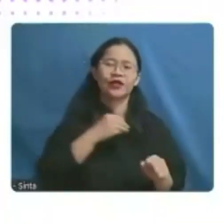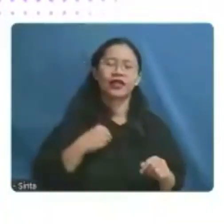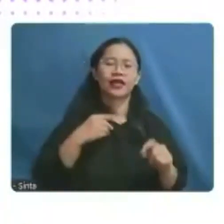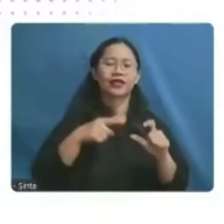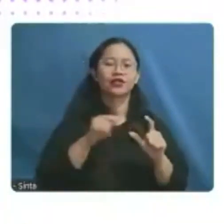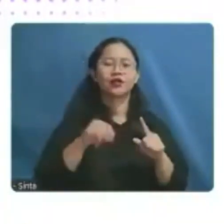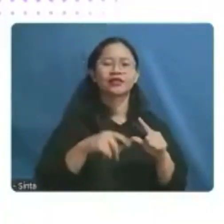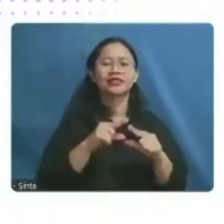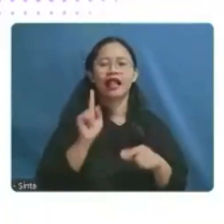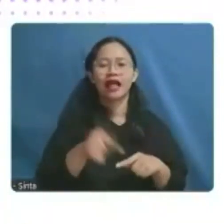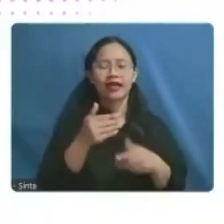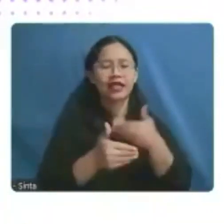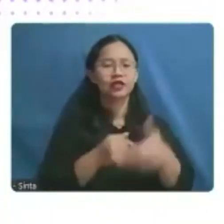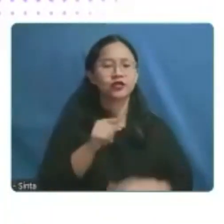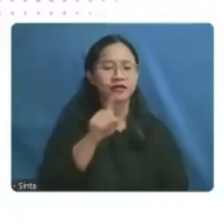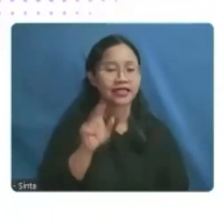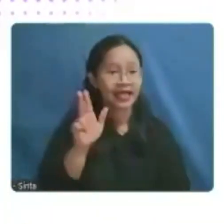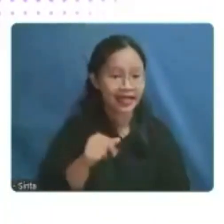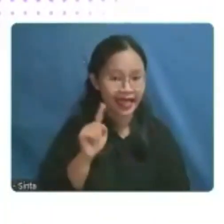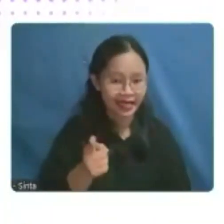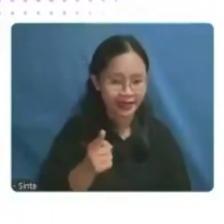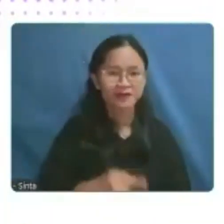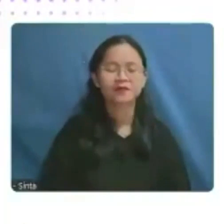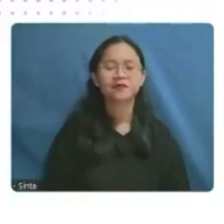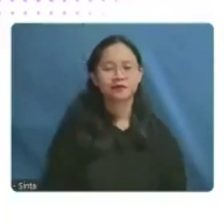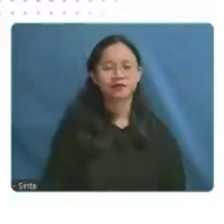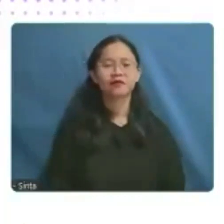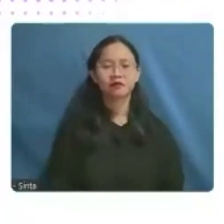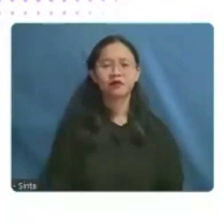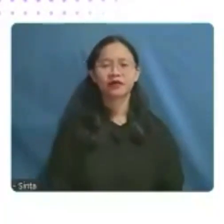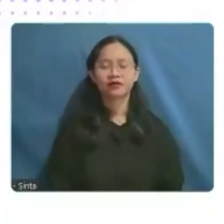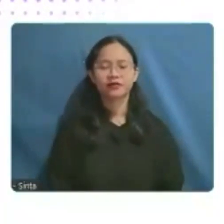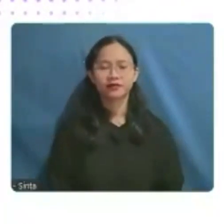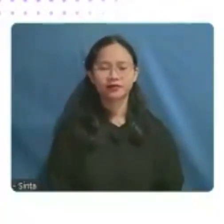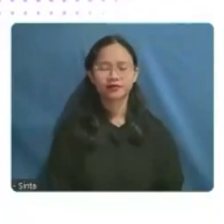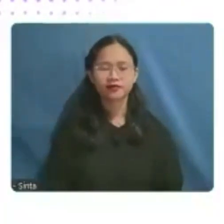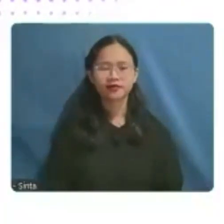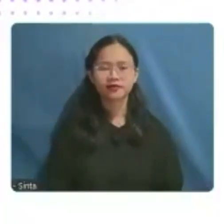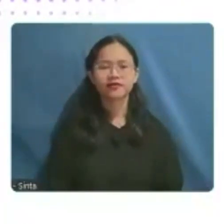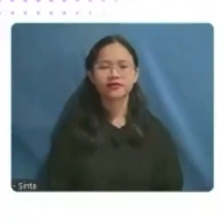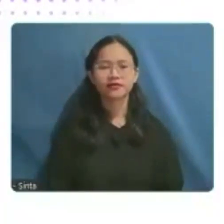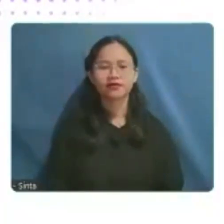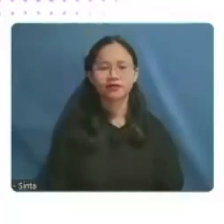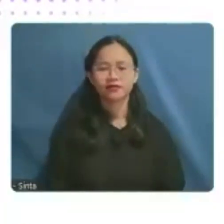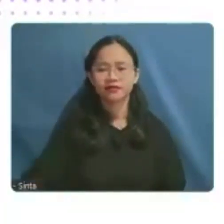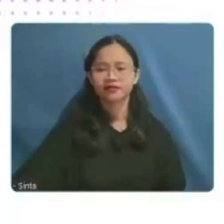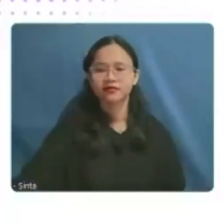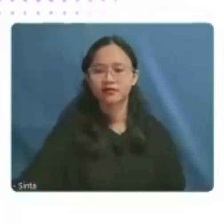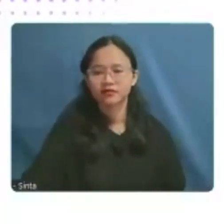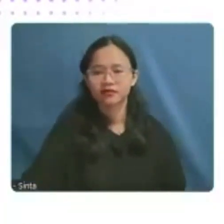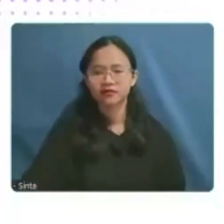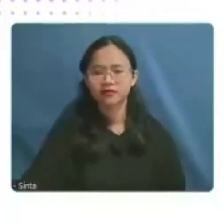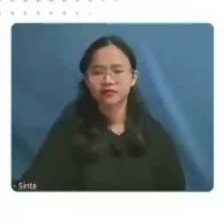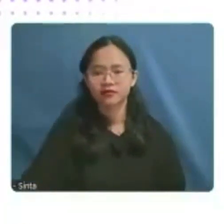air pollution with impacts on distribution of welfare, both at the